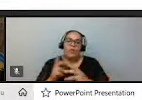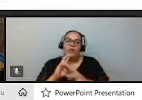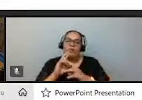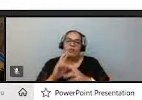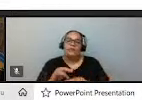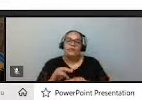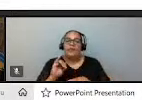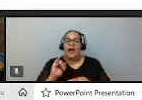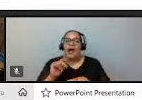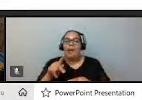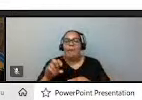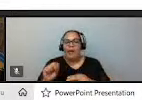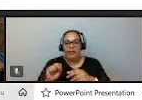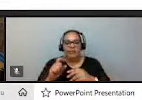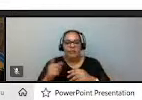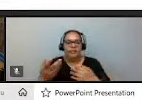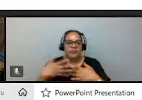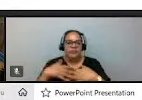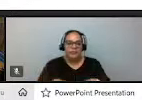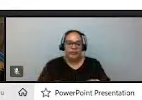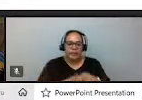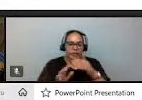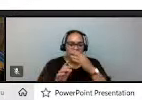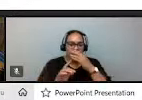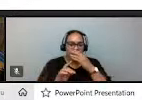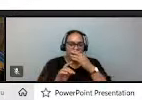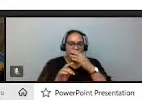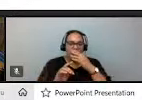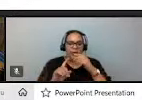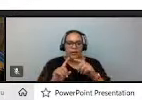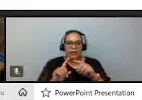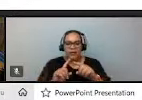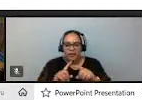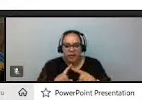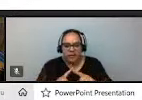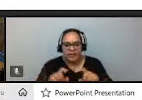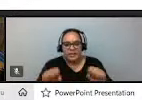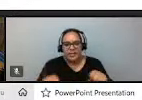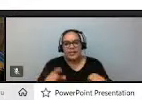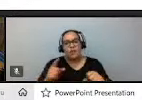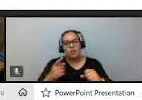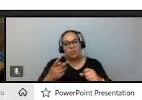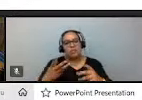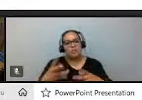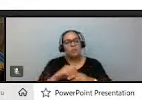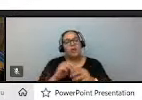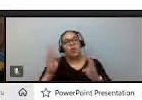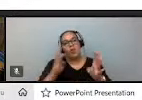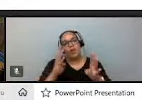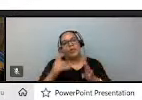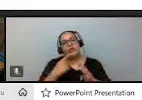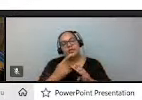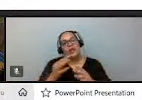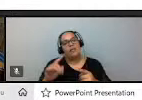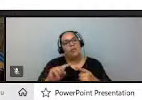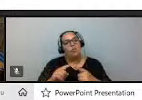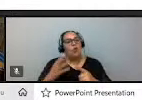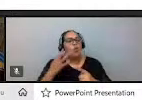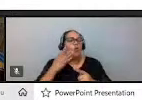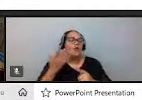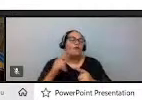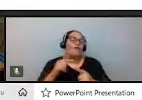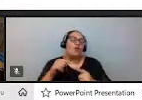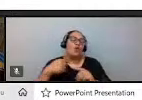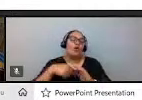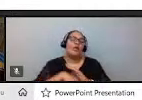to as an IPOs it's an integrated Port um system that actually inputs weather and then determines uh at a point particularly for deep